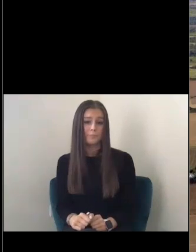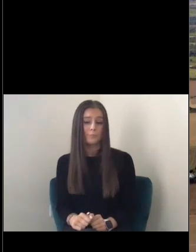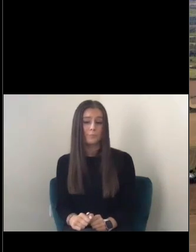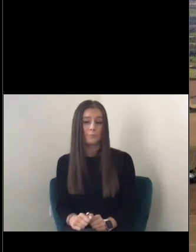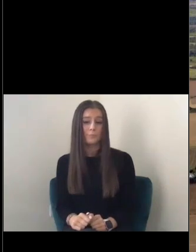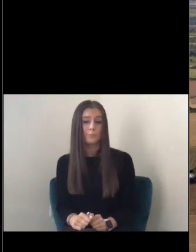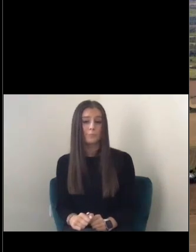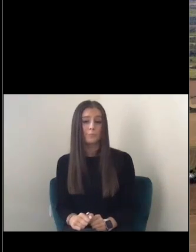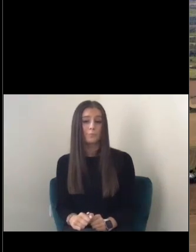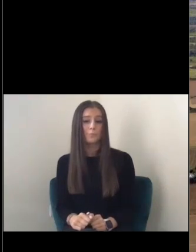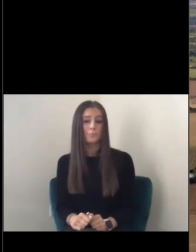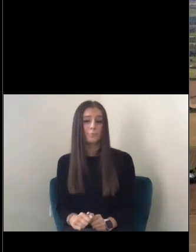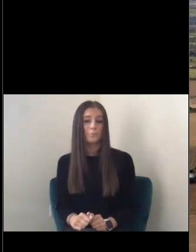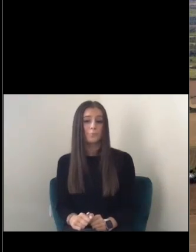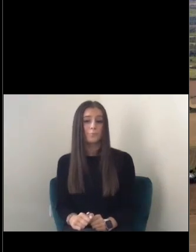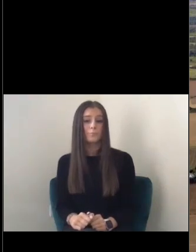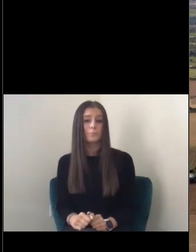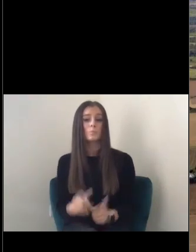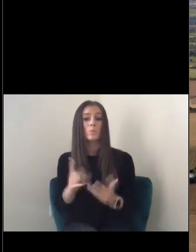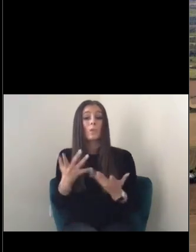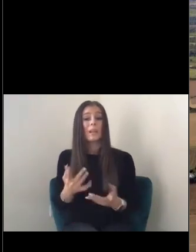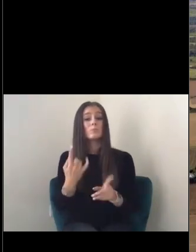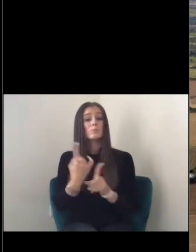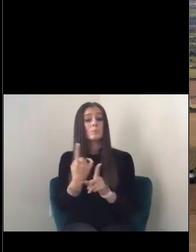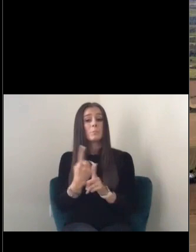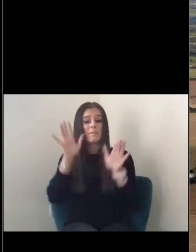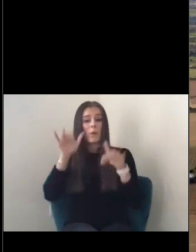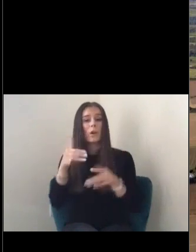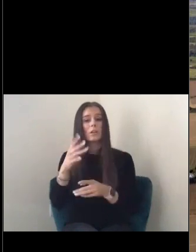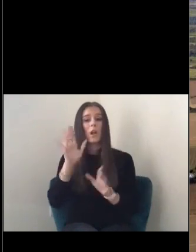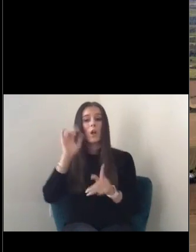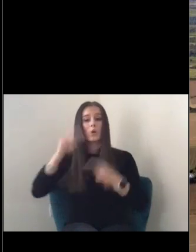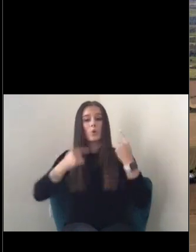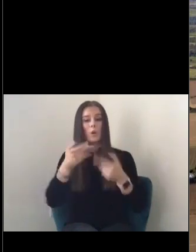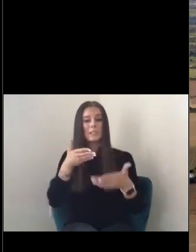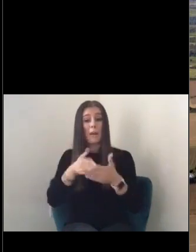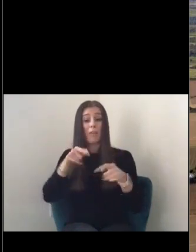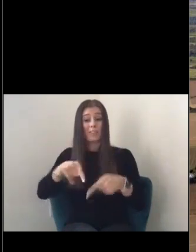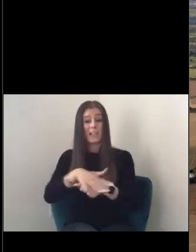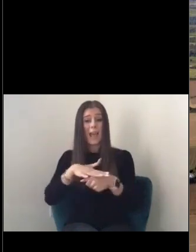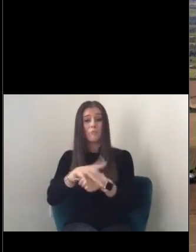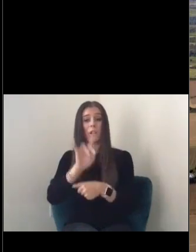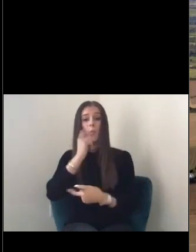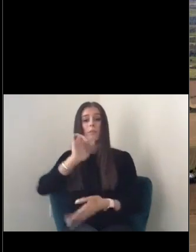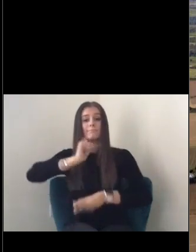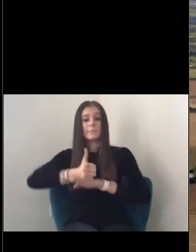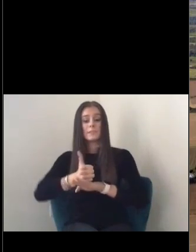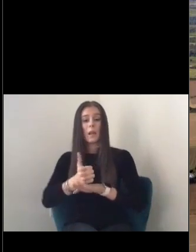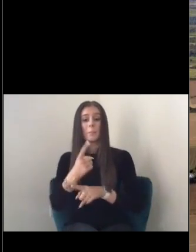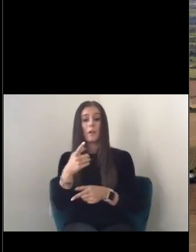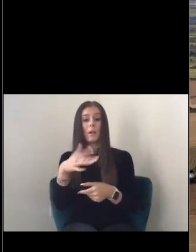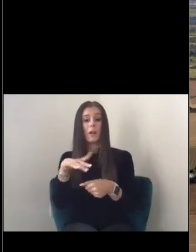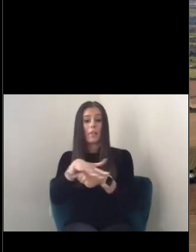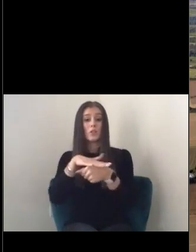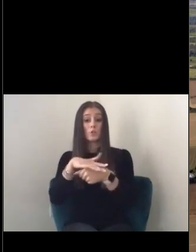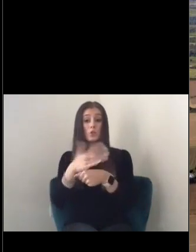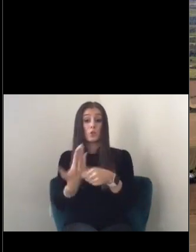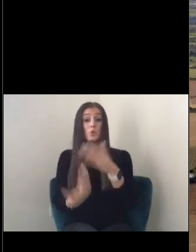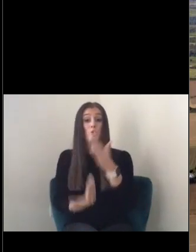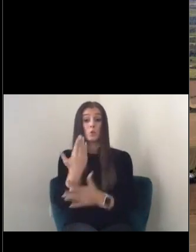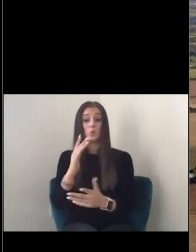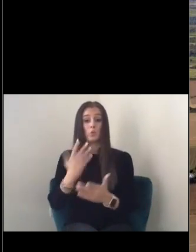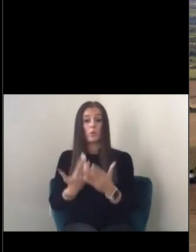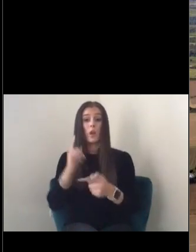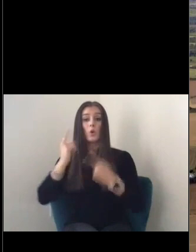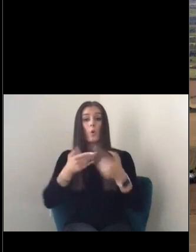Okay, moving on to noise barriers in this area. We're proposing a noise barrier in the area of the wilderness. This is denoted